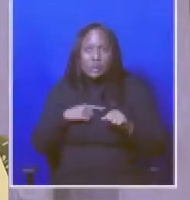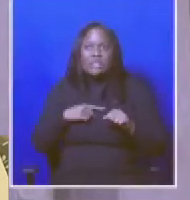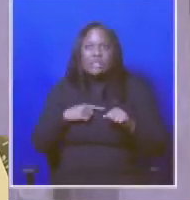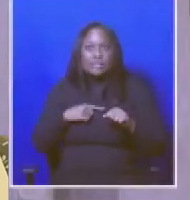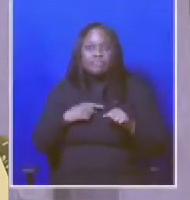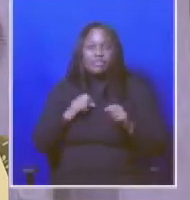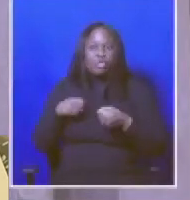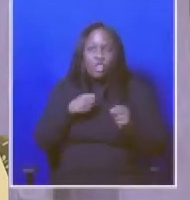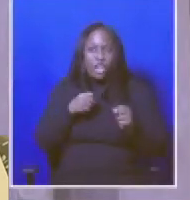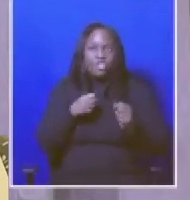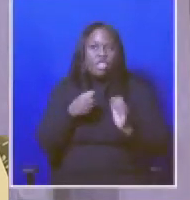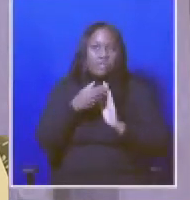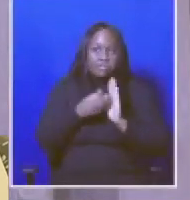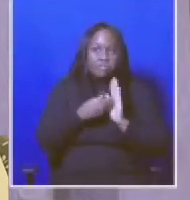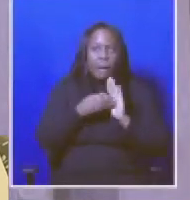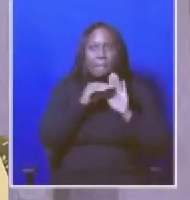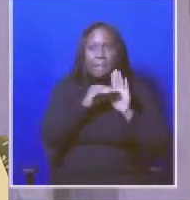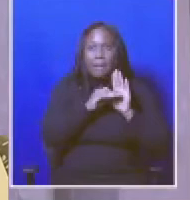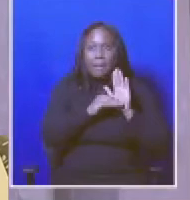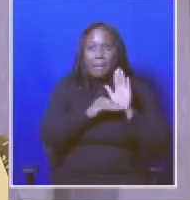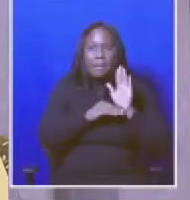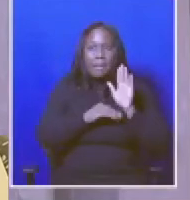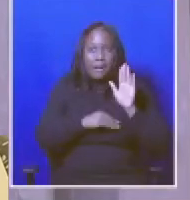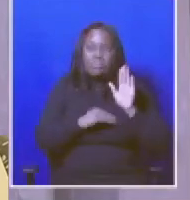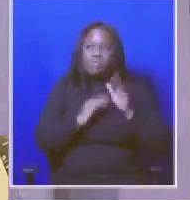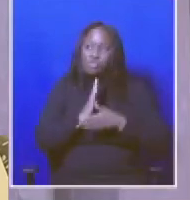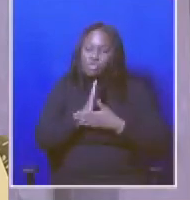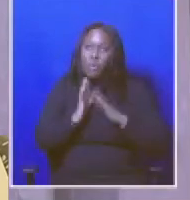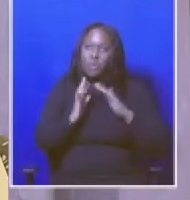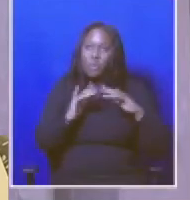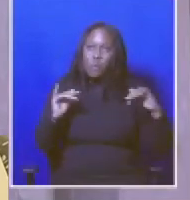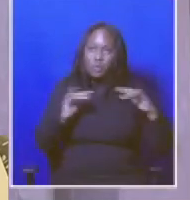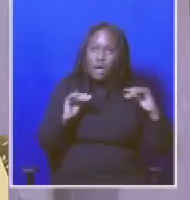strong strategy that we always have water.